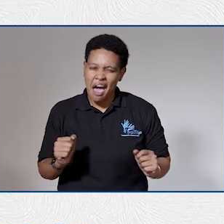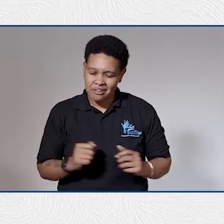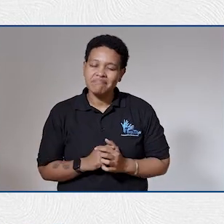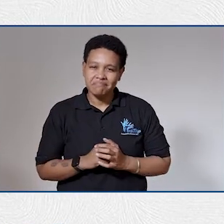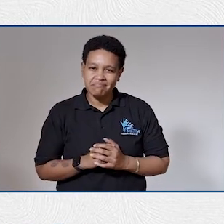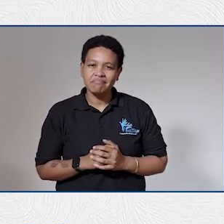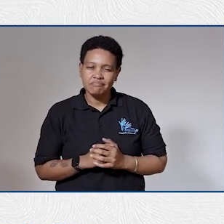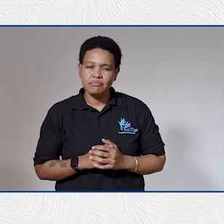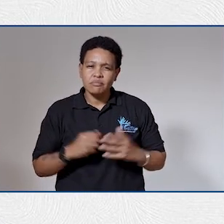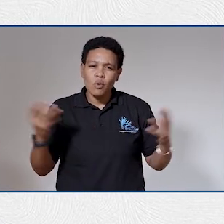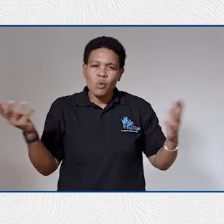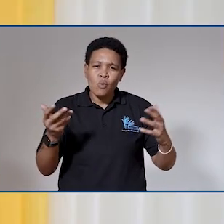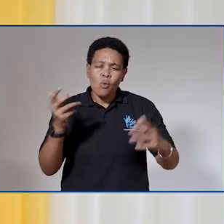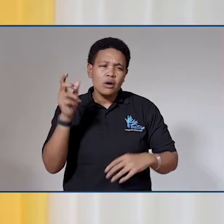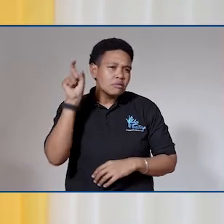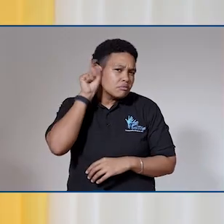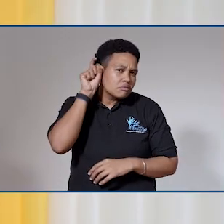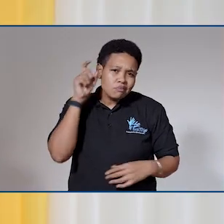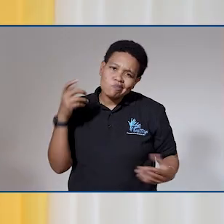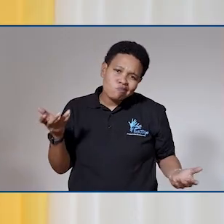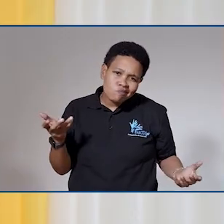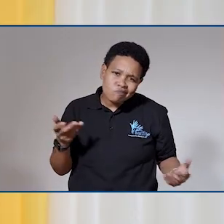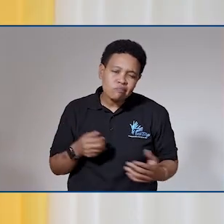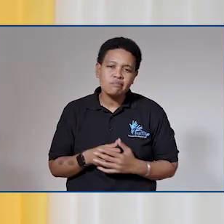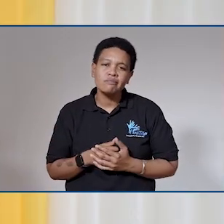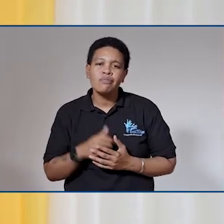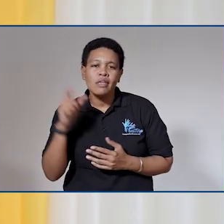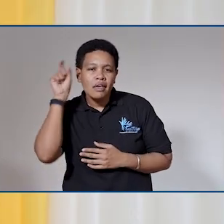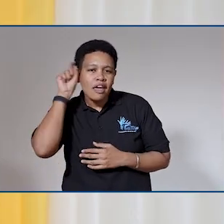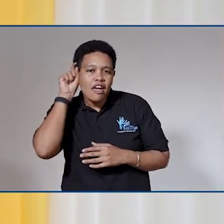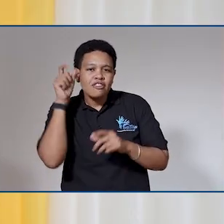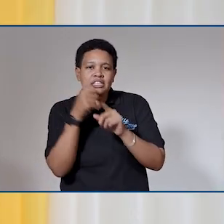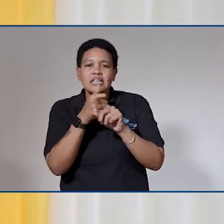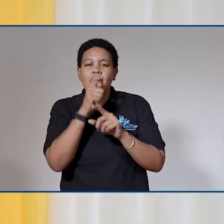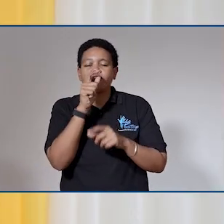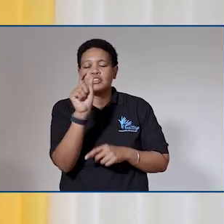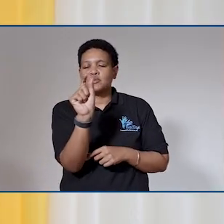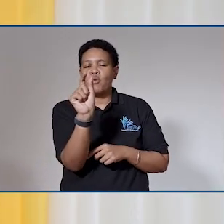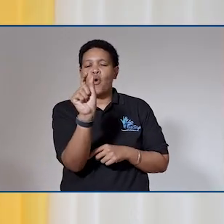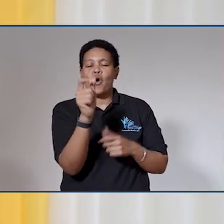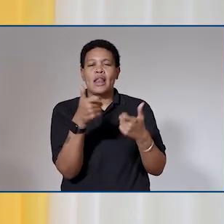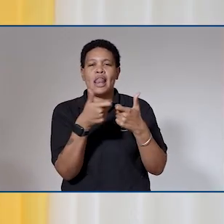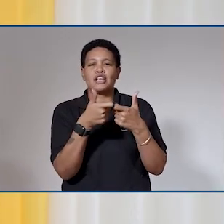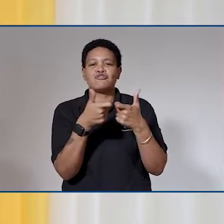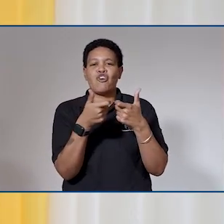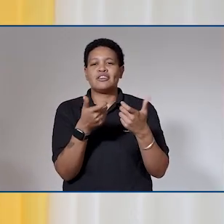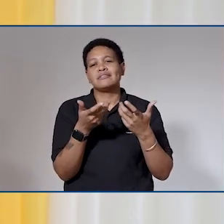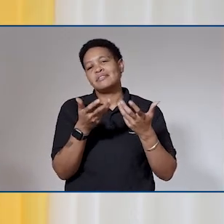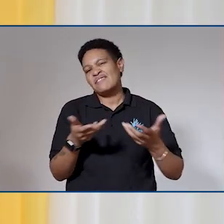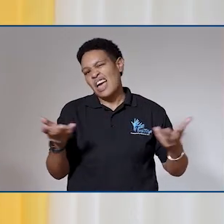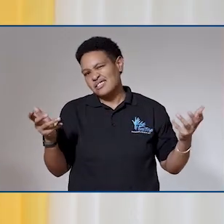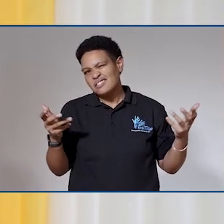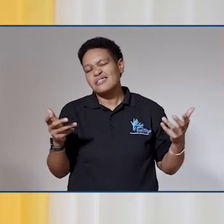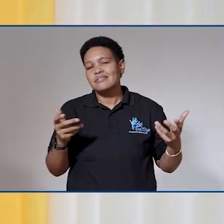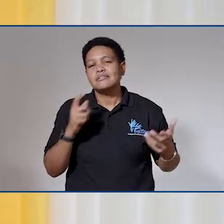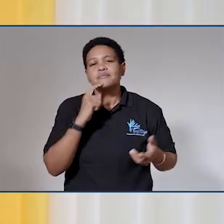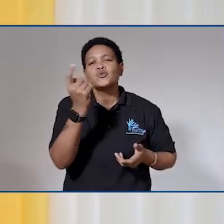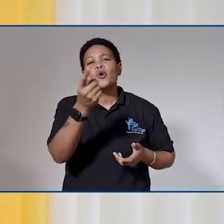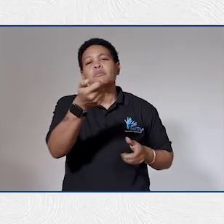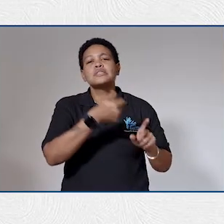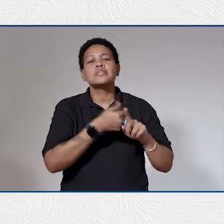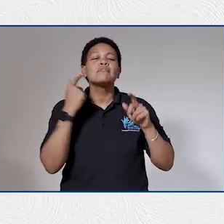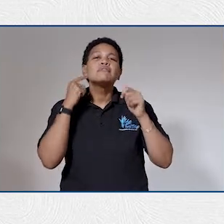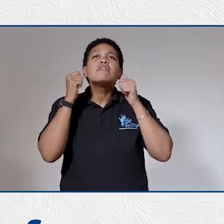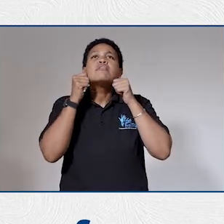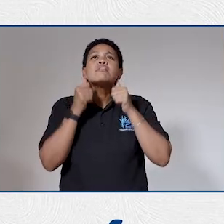What is a hearing aid? A hearing aid is a small electronic device that someone who has a hearing loss